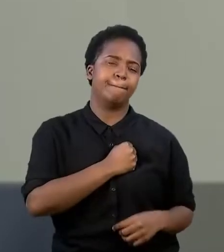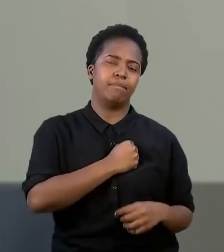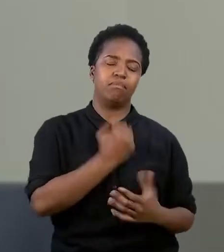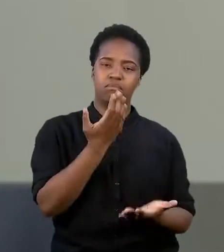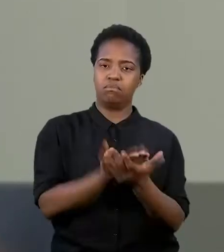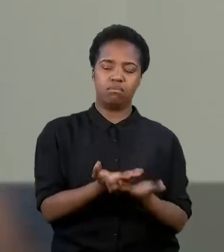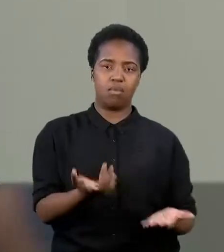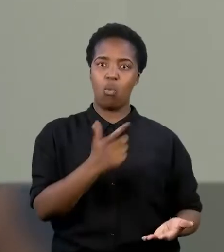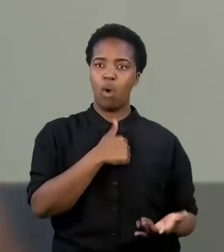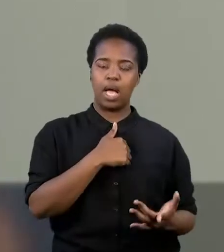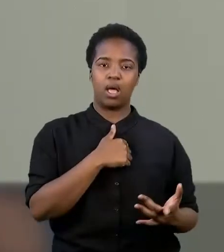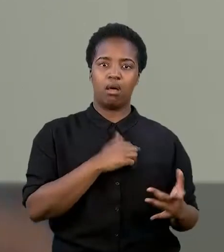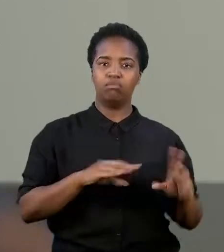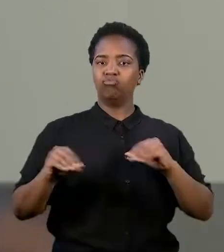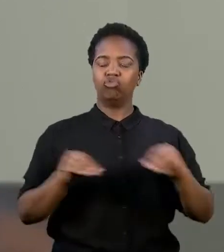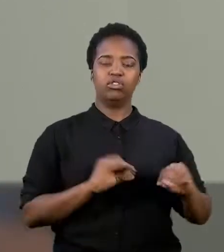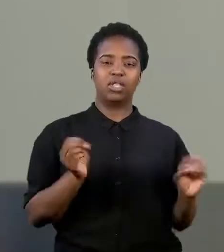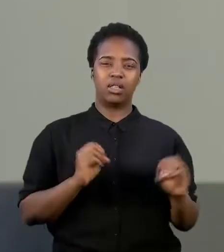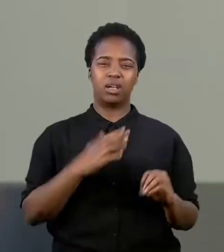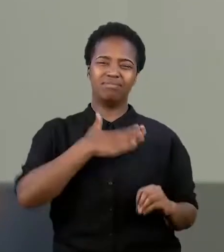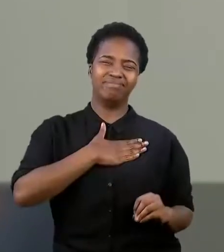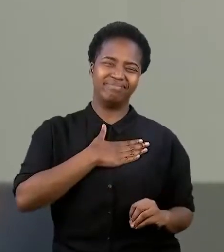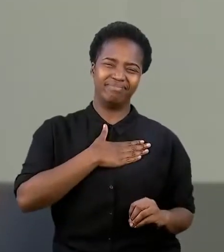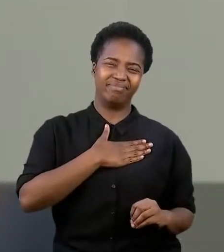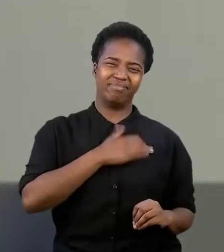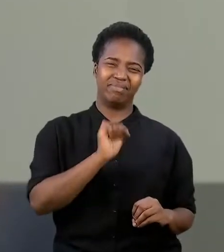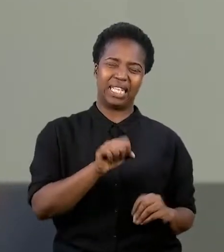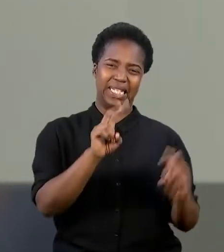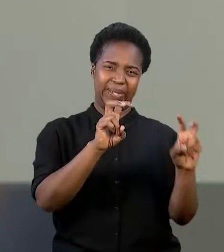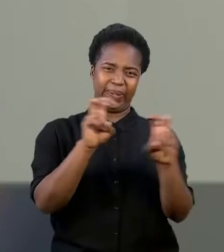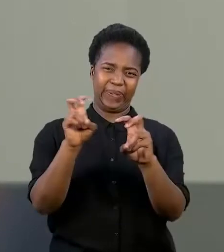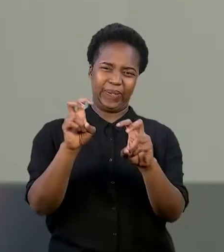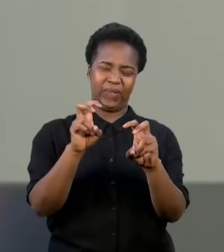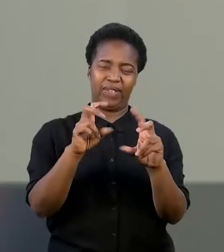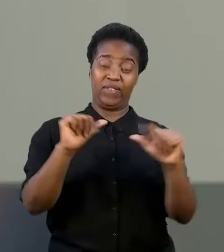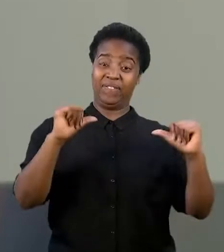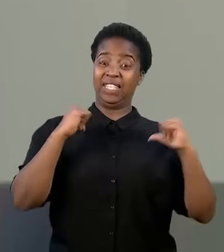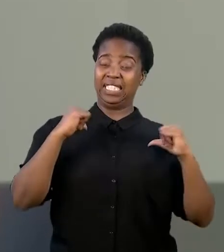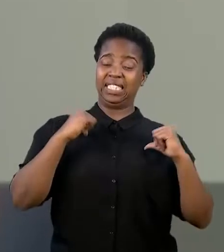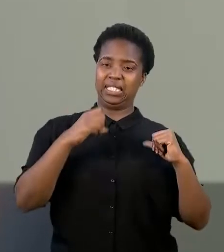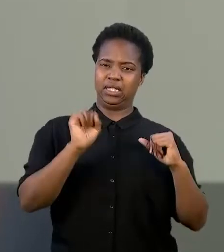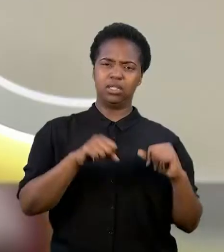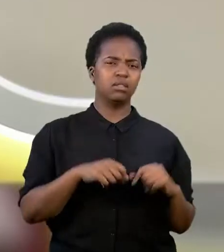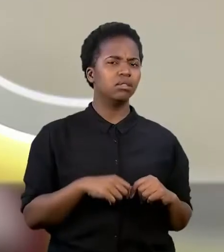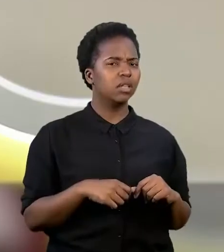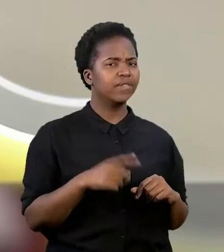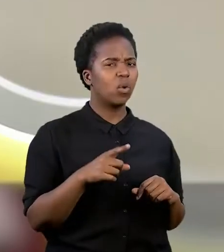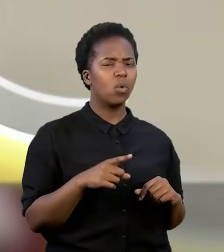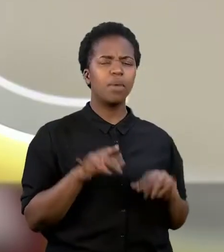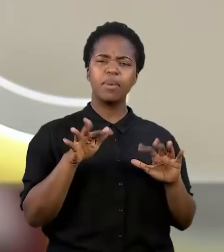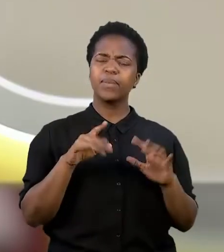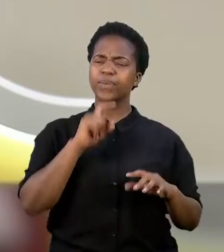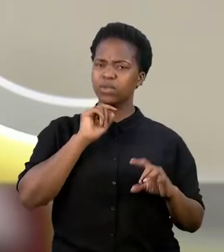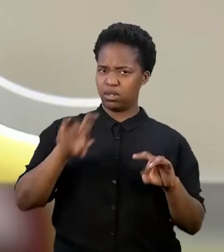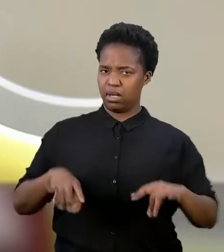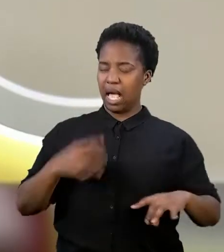life. So by not being physically active, you have an issue perhaps challenging your fitness. for wheelchair users